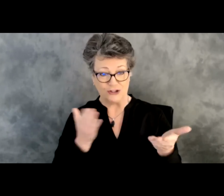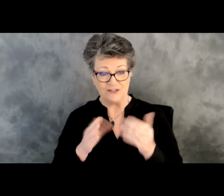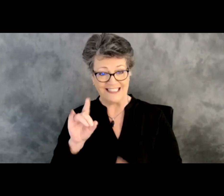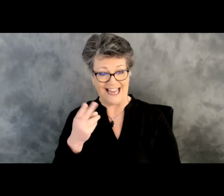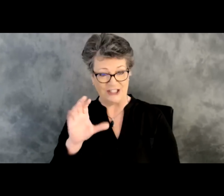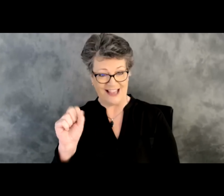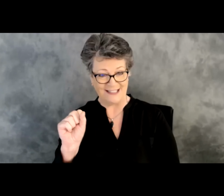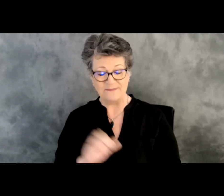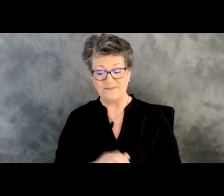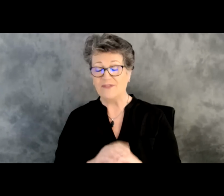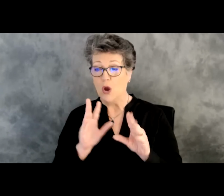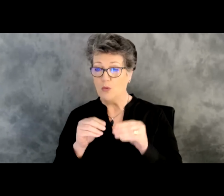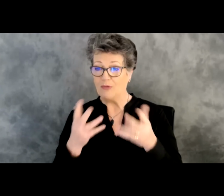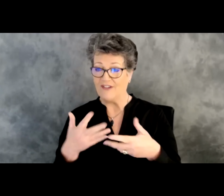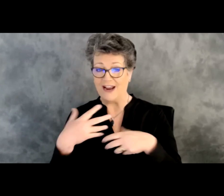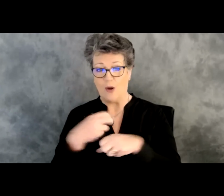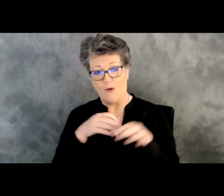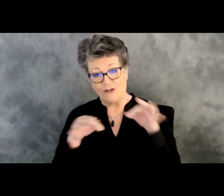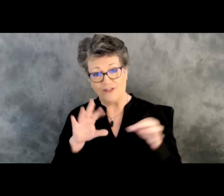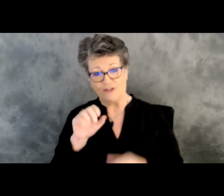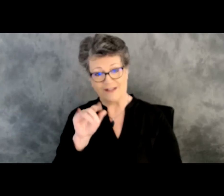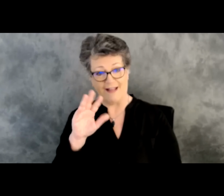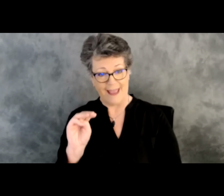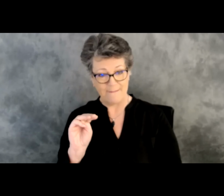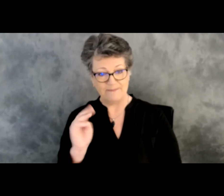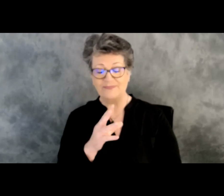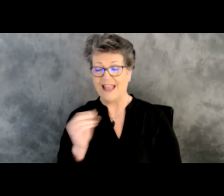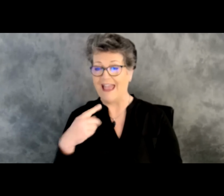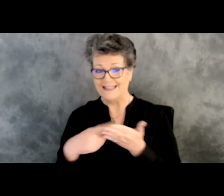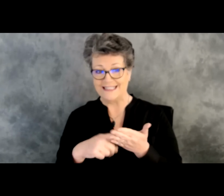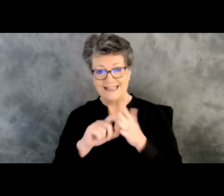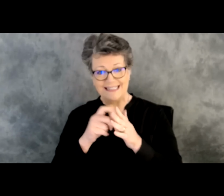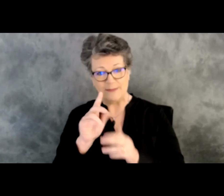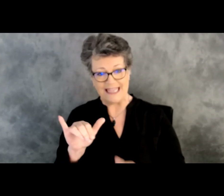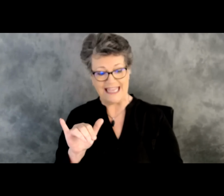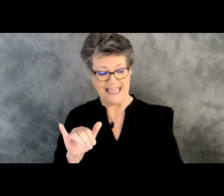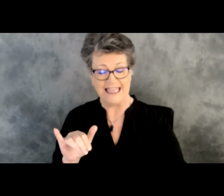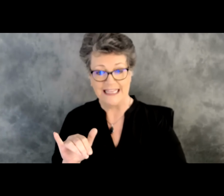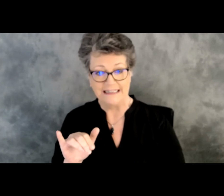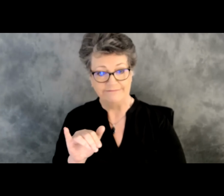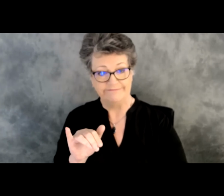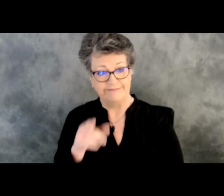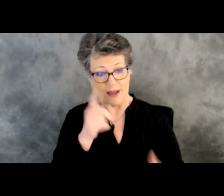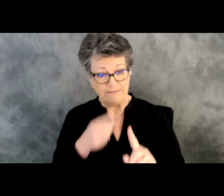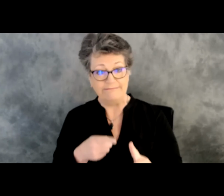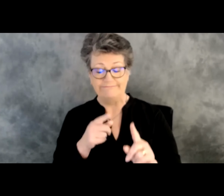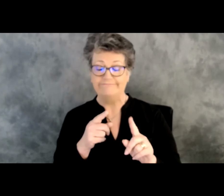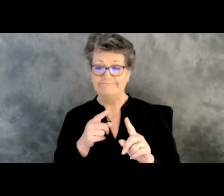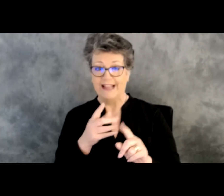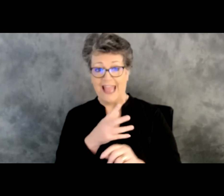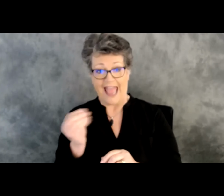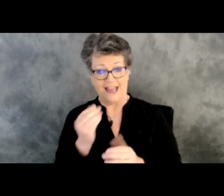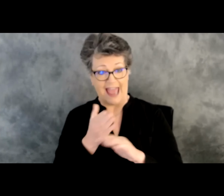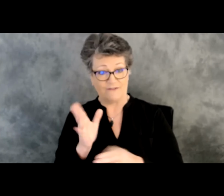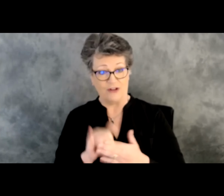will provide a general overview of CalAIM and discuss some key initiative components and provisions. And after that,